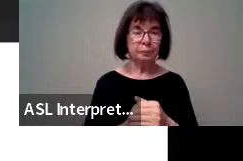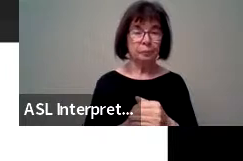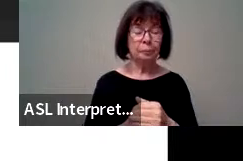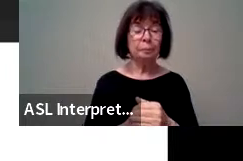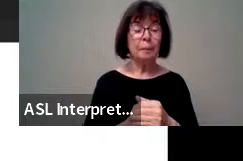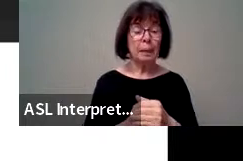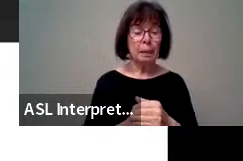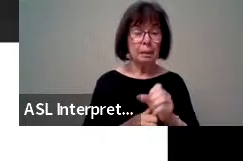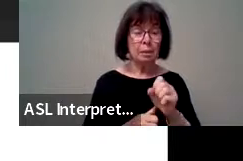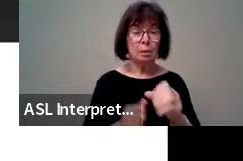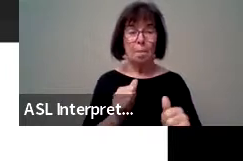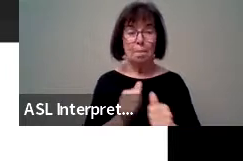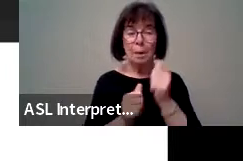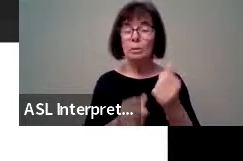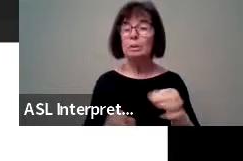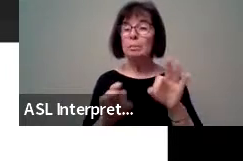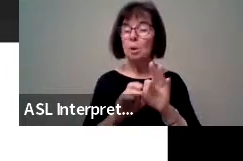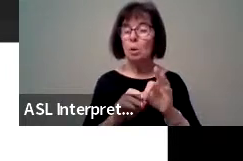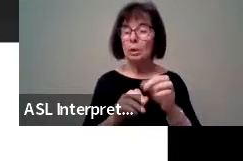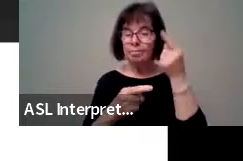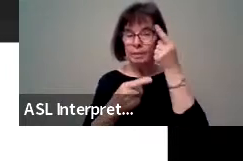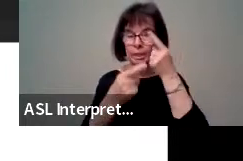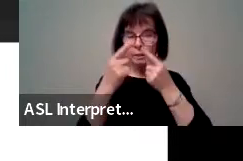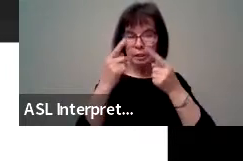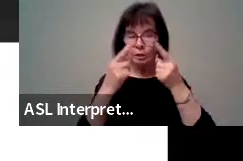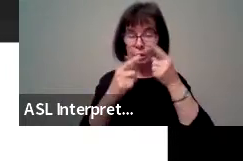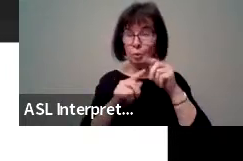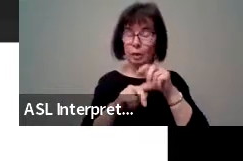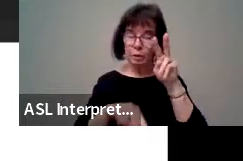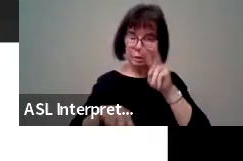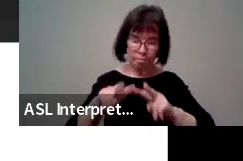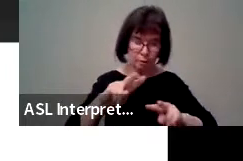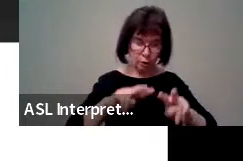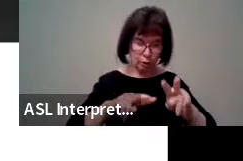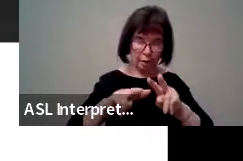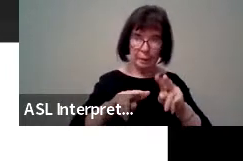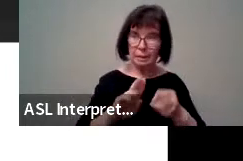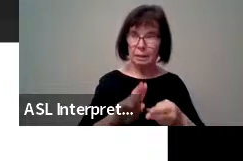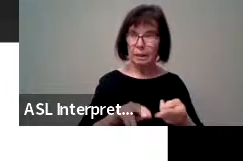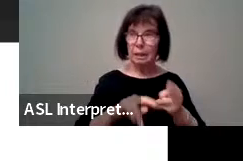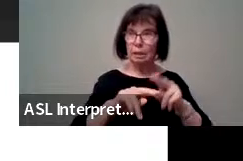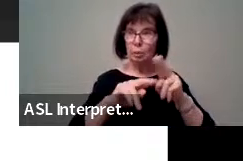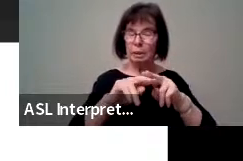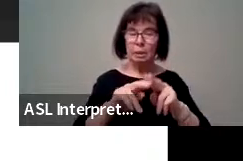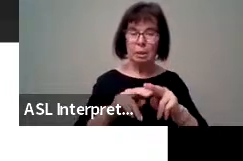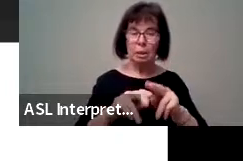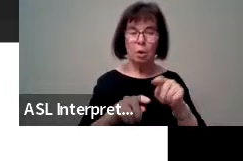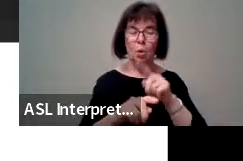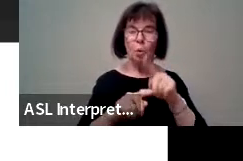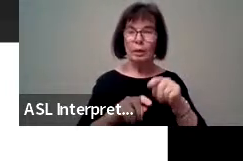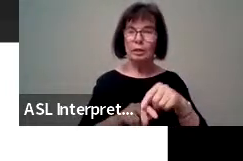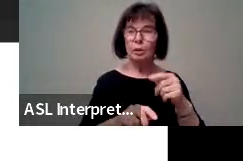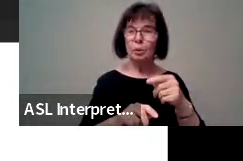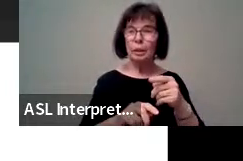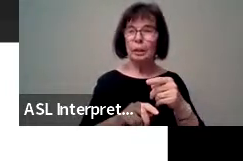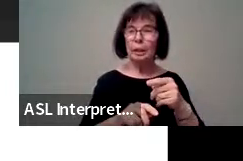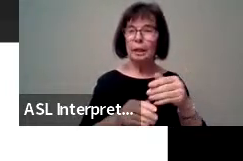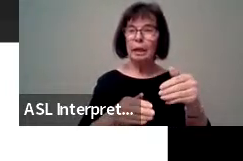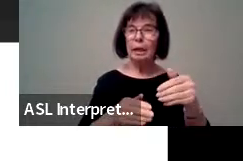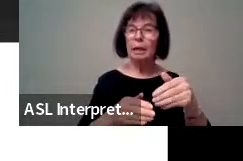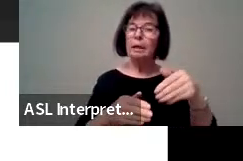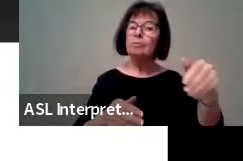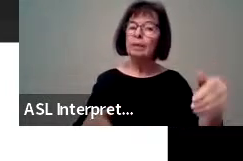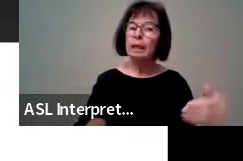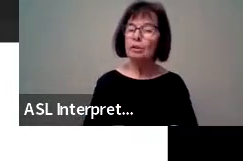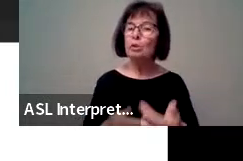So the most important consideration as we look at these increases is when would we reintroduce masking? So